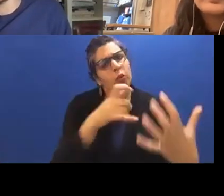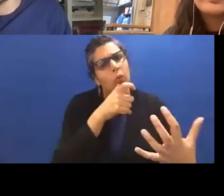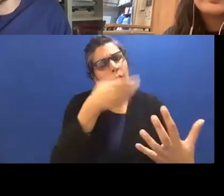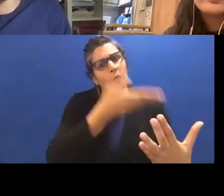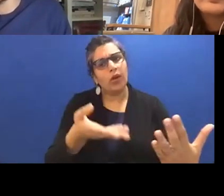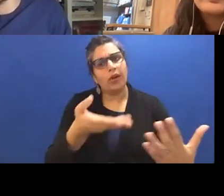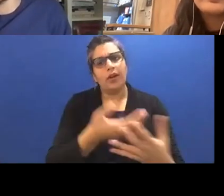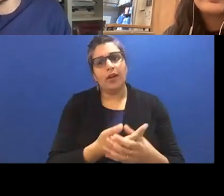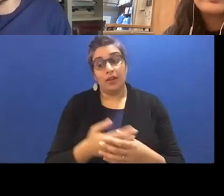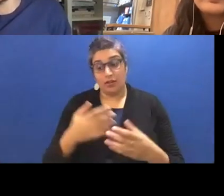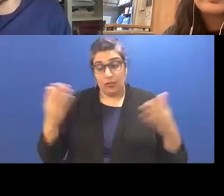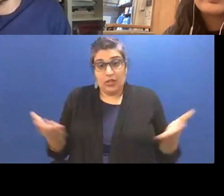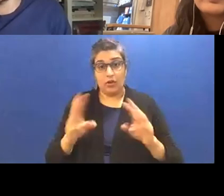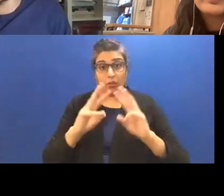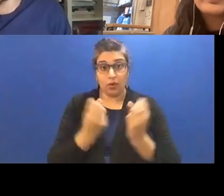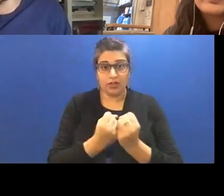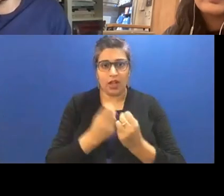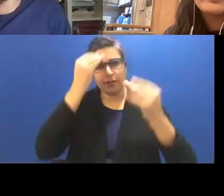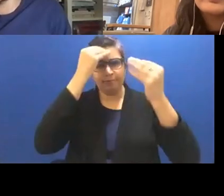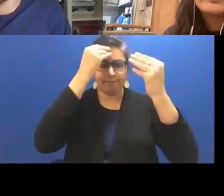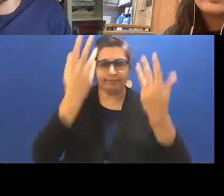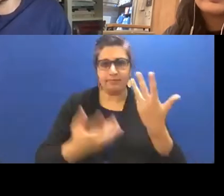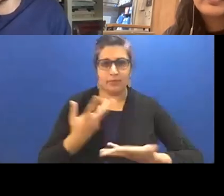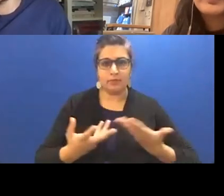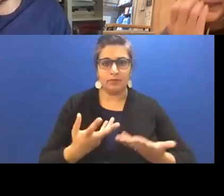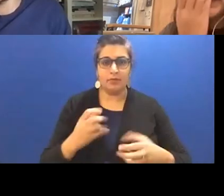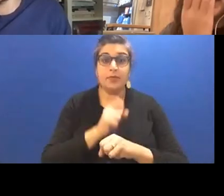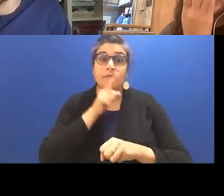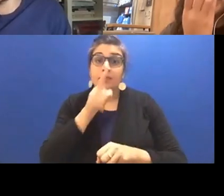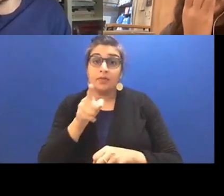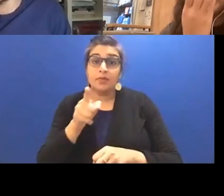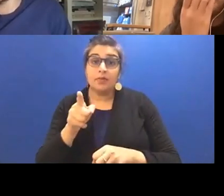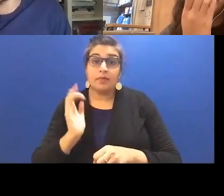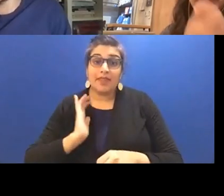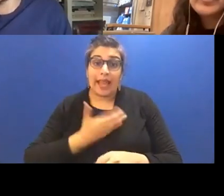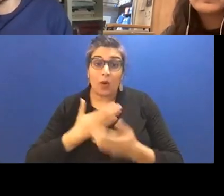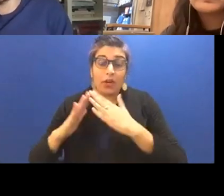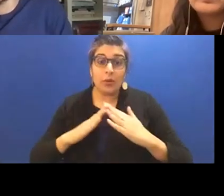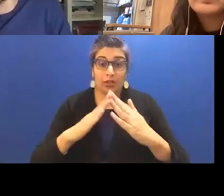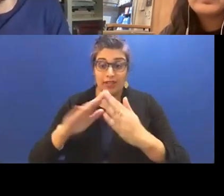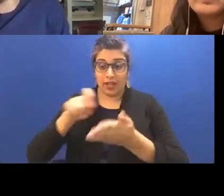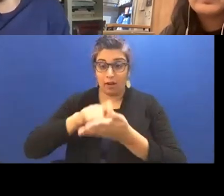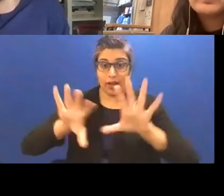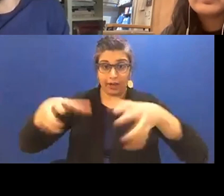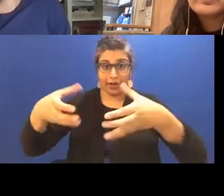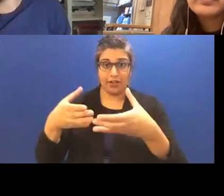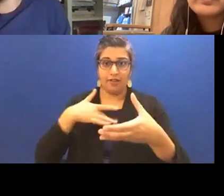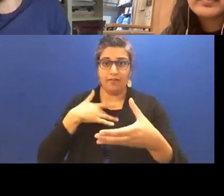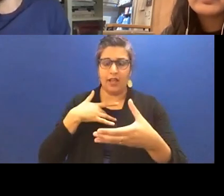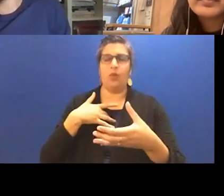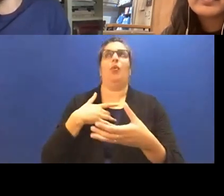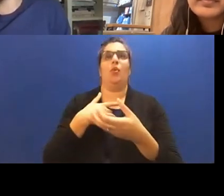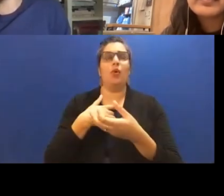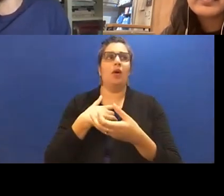we think a lot about, you know, making sure that our community of writers, you know, feel liberated to